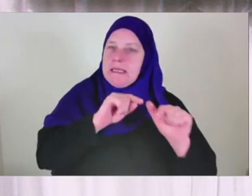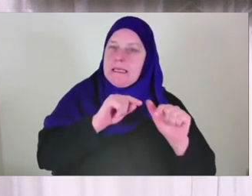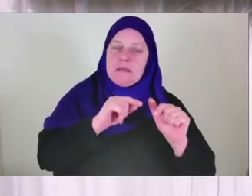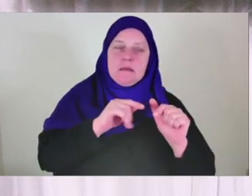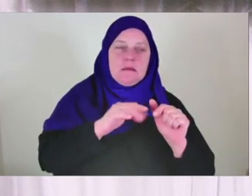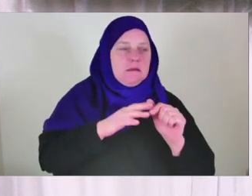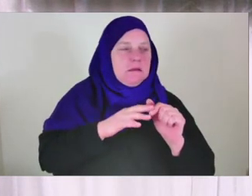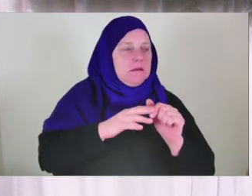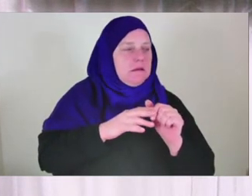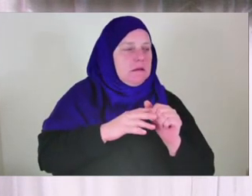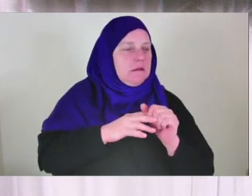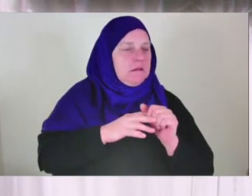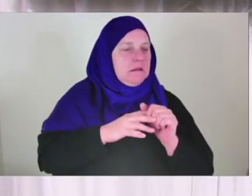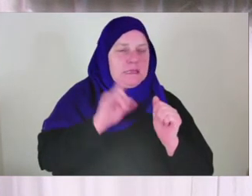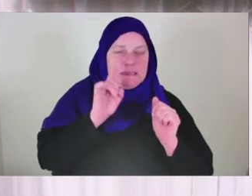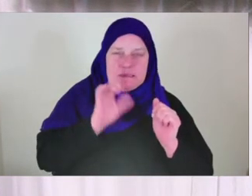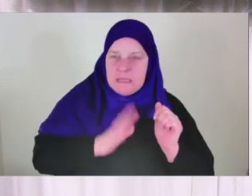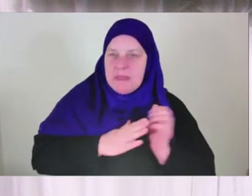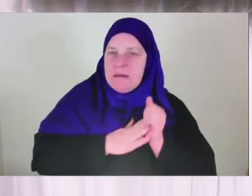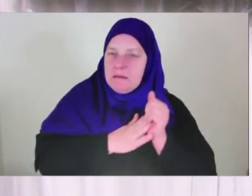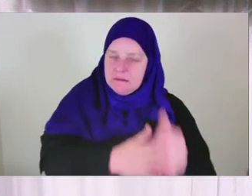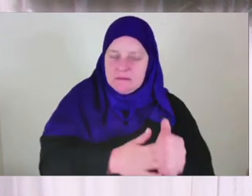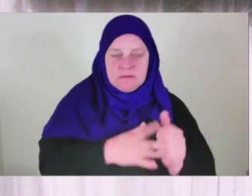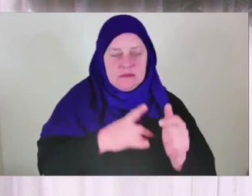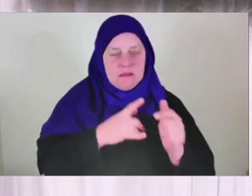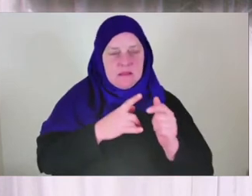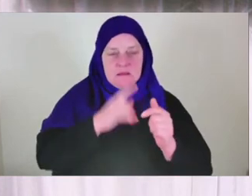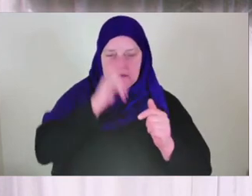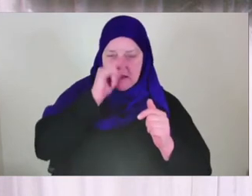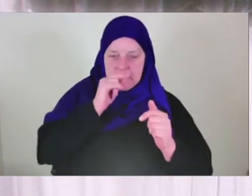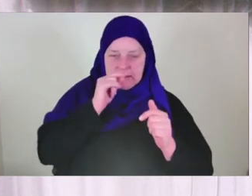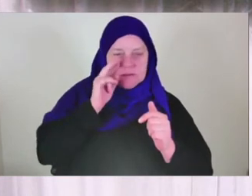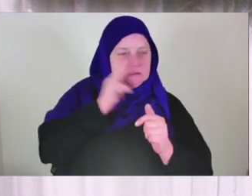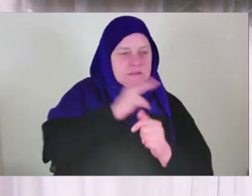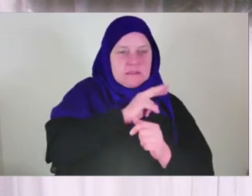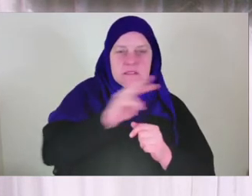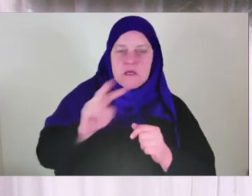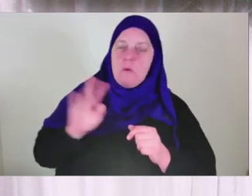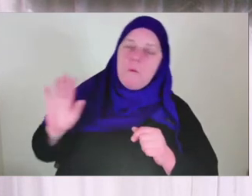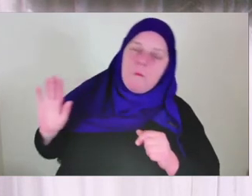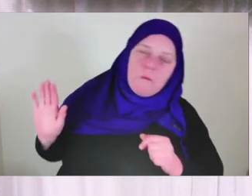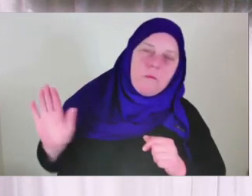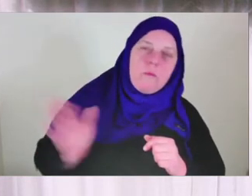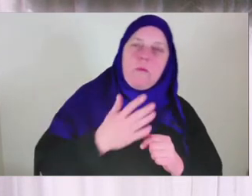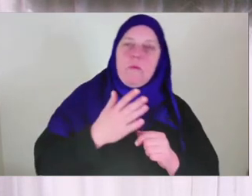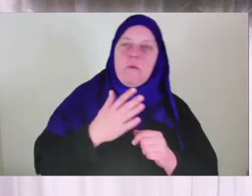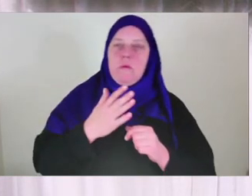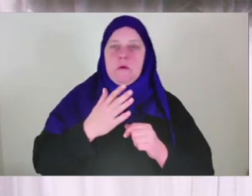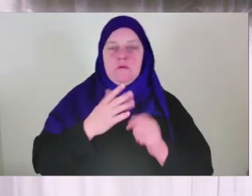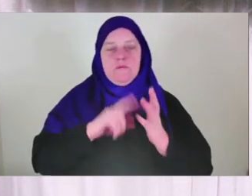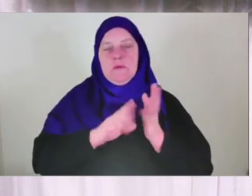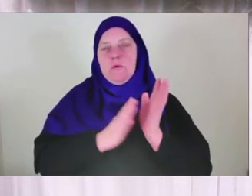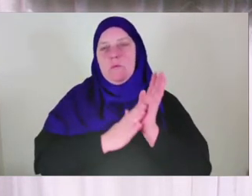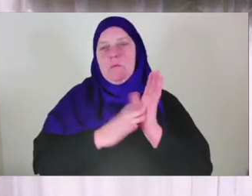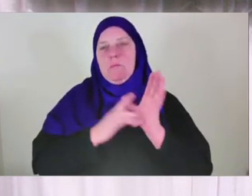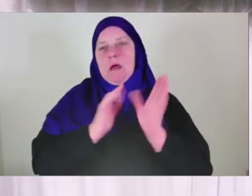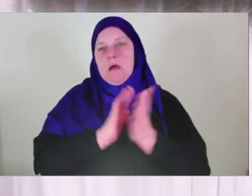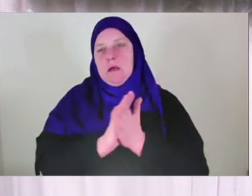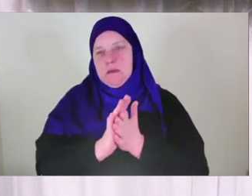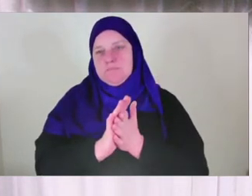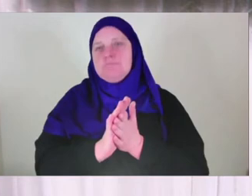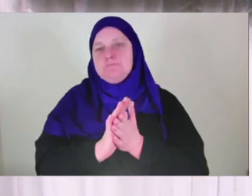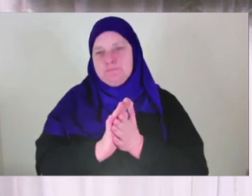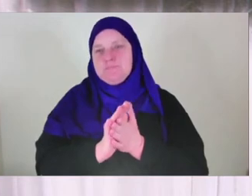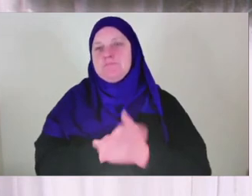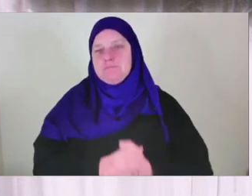capability of looking at things. That's right. Sheikh, a related question for you. You